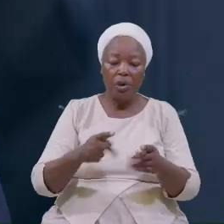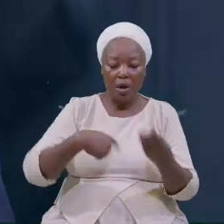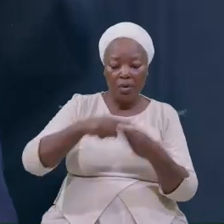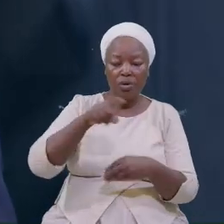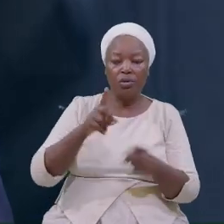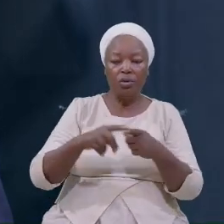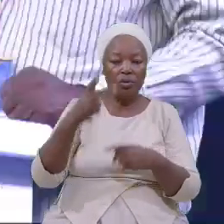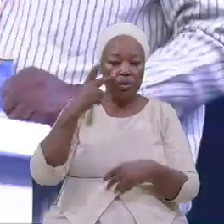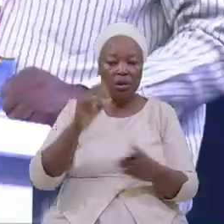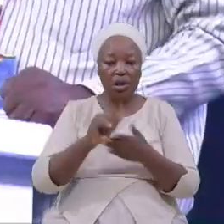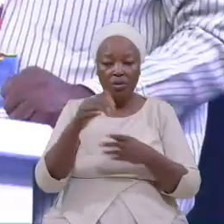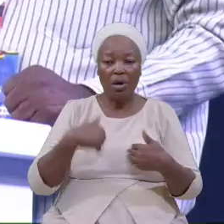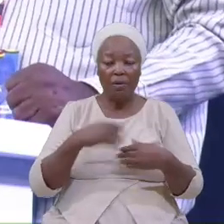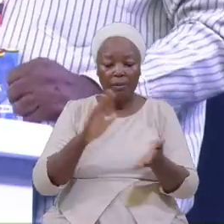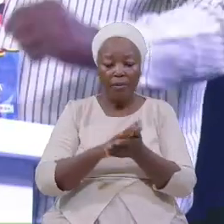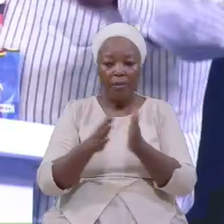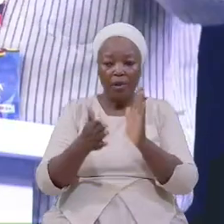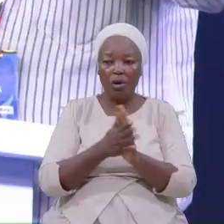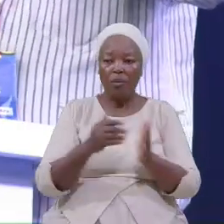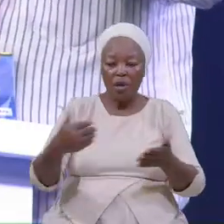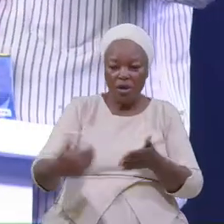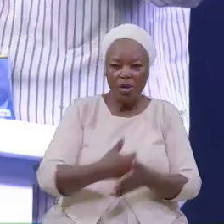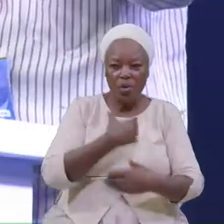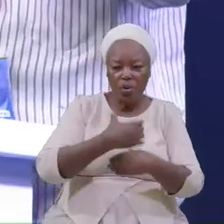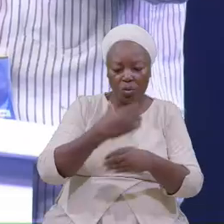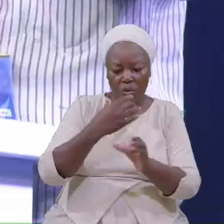you have become a new